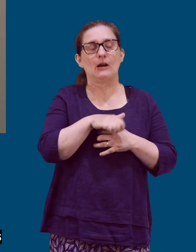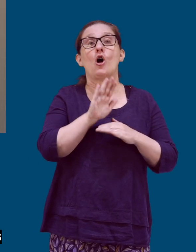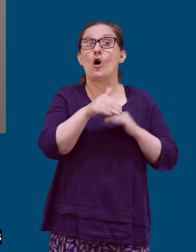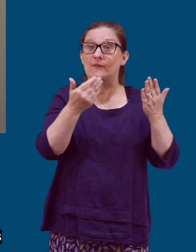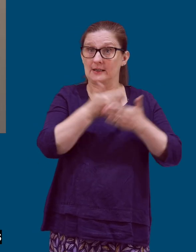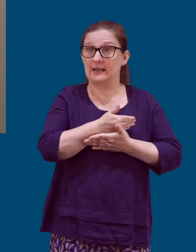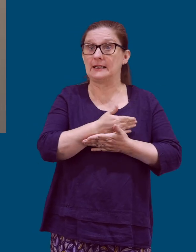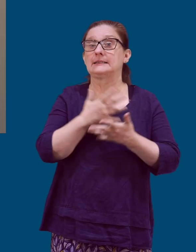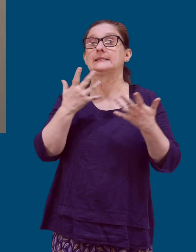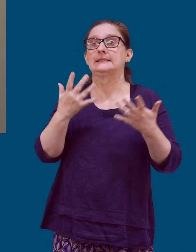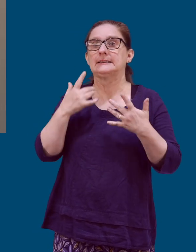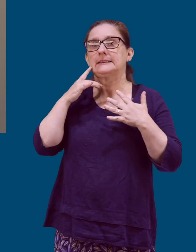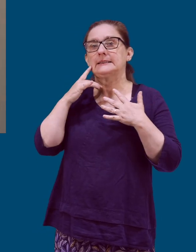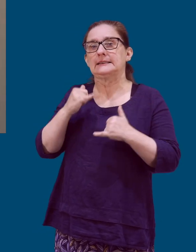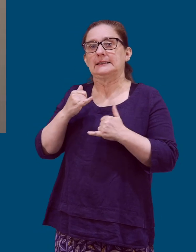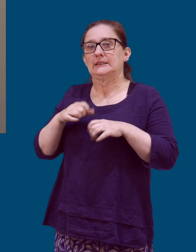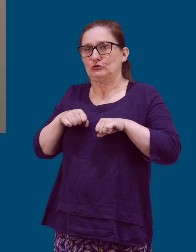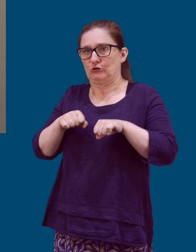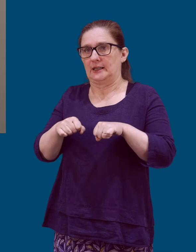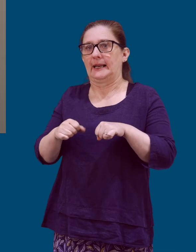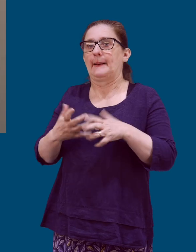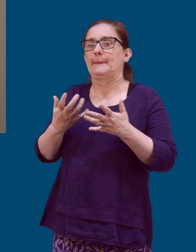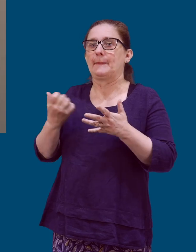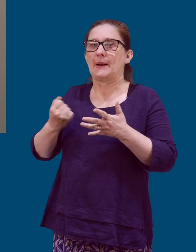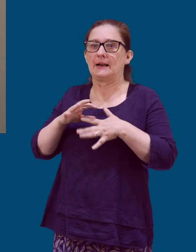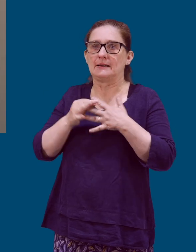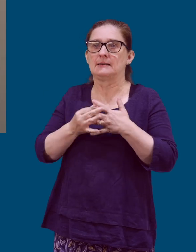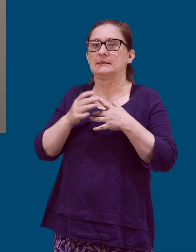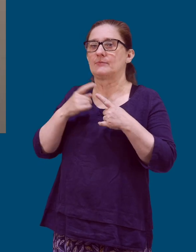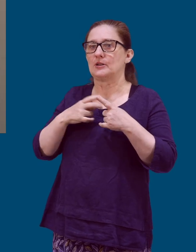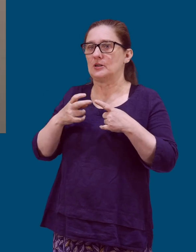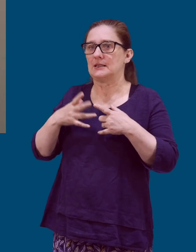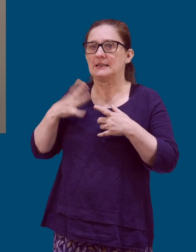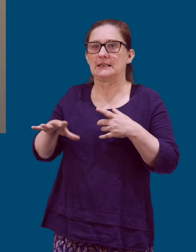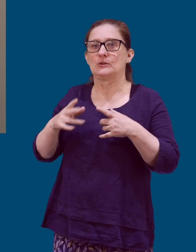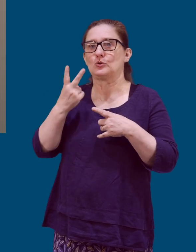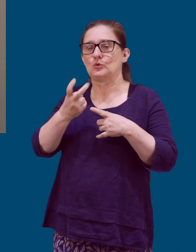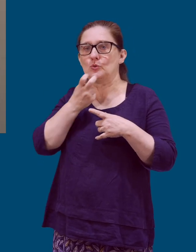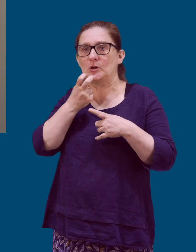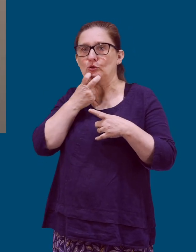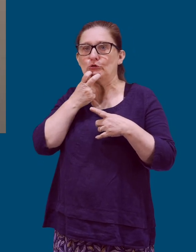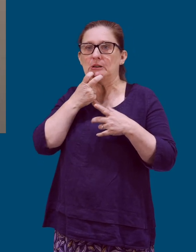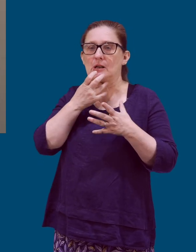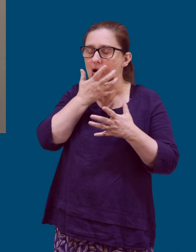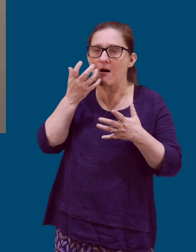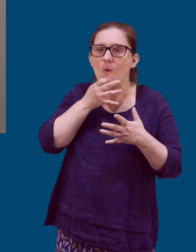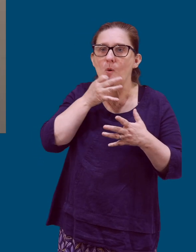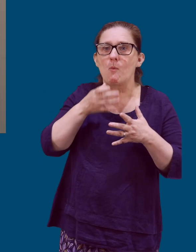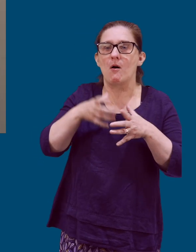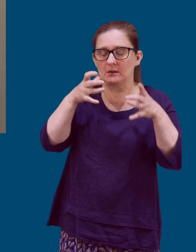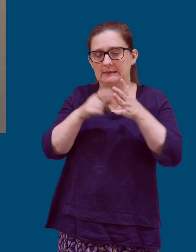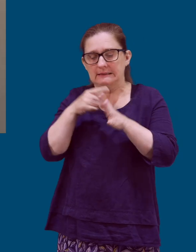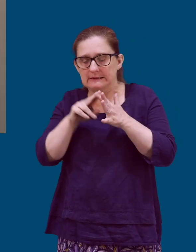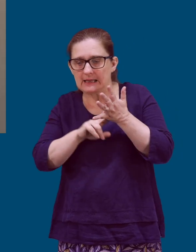bag, check all belongings fit in bag trolley. Heat belt, 2 batteries, chargers, hot water bottle, TENS